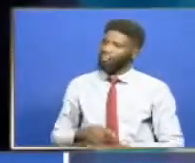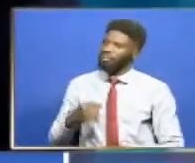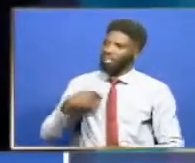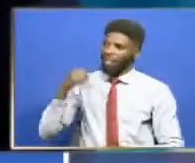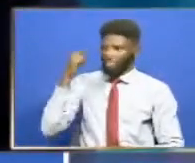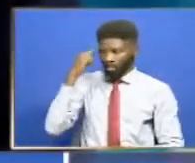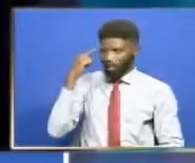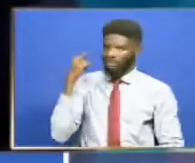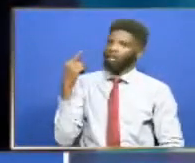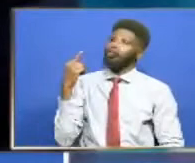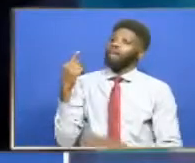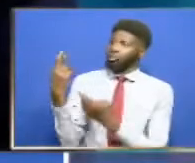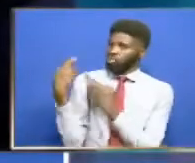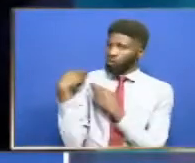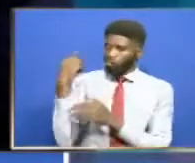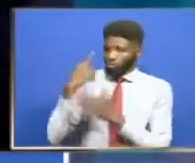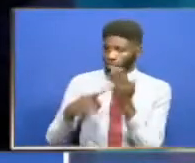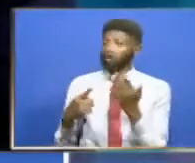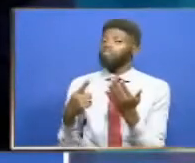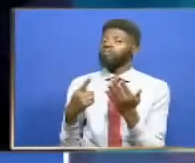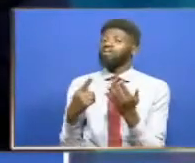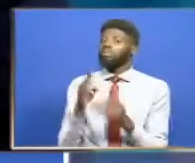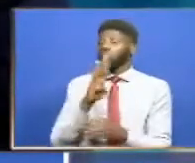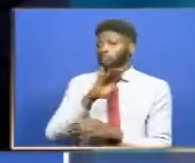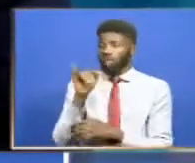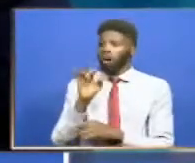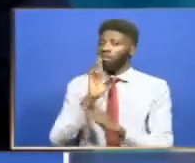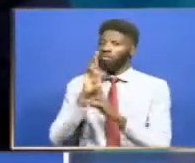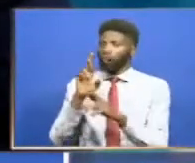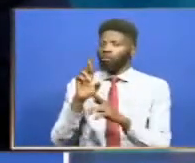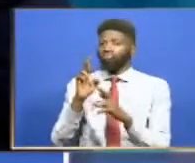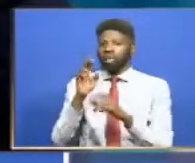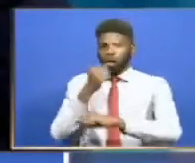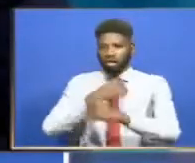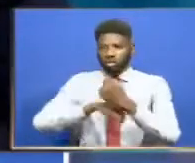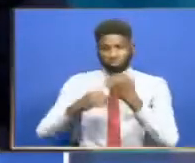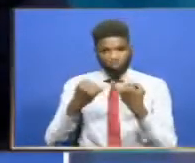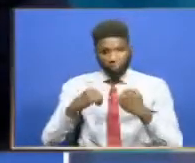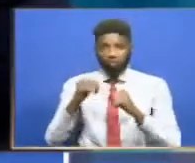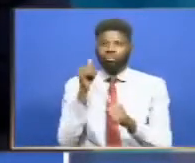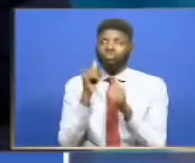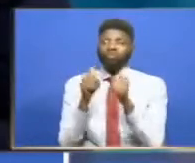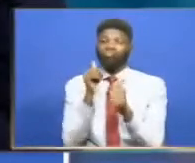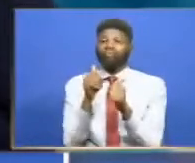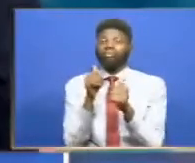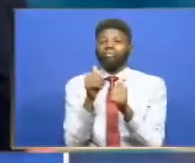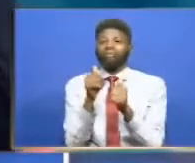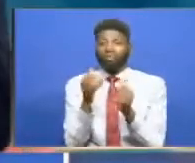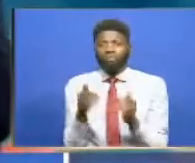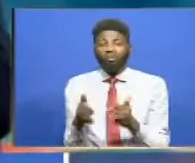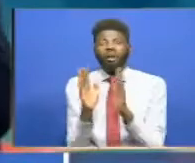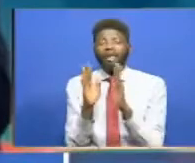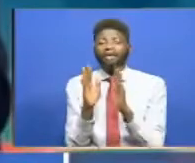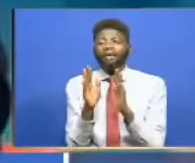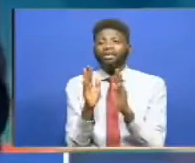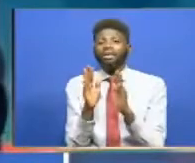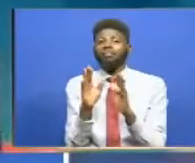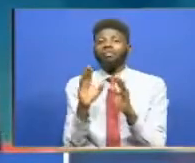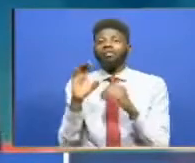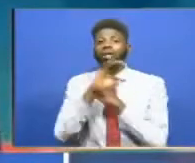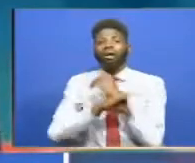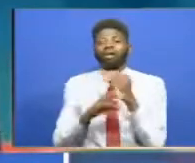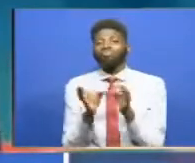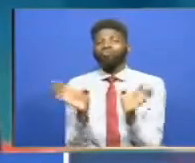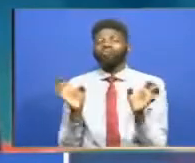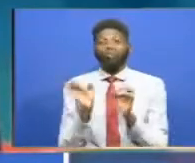have the BBI report implemented in a way that does not divide the country. That should be paramount, because if